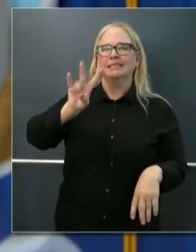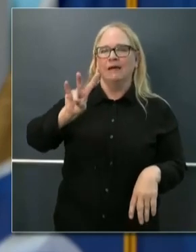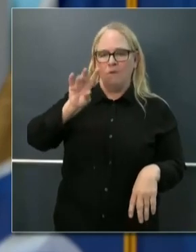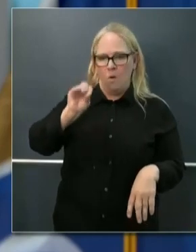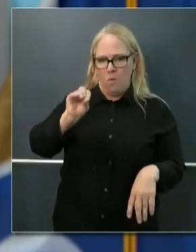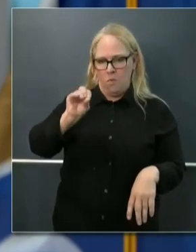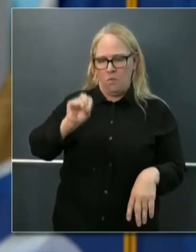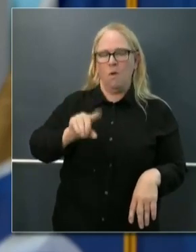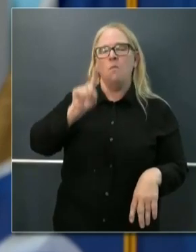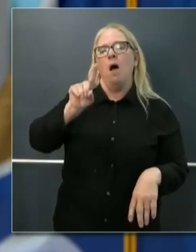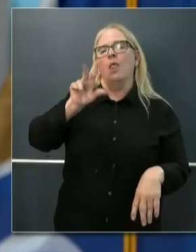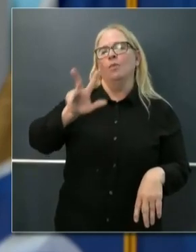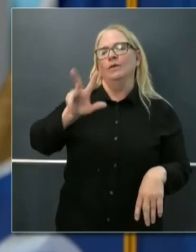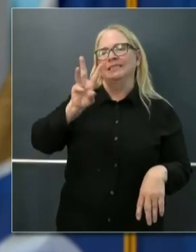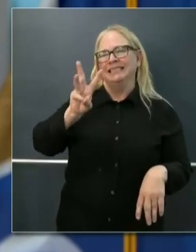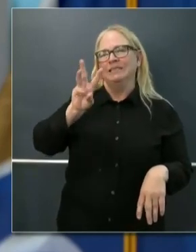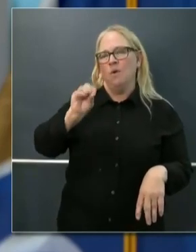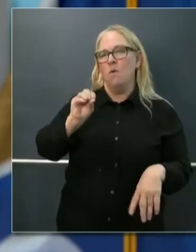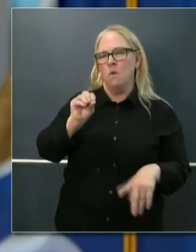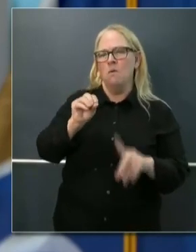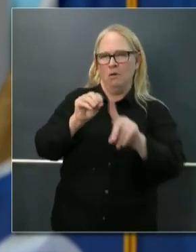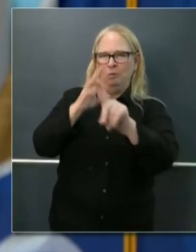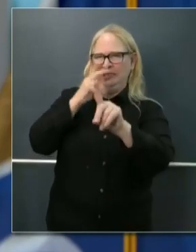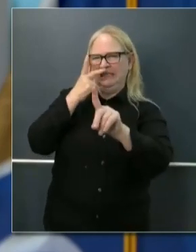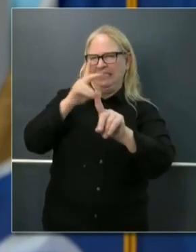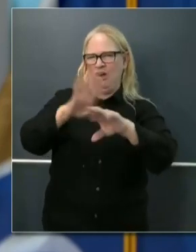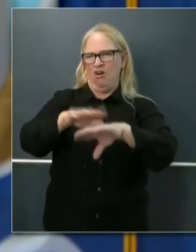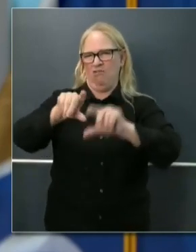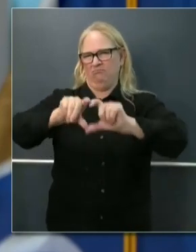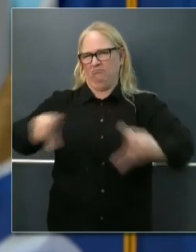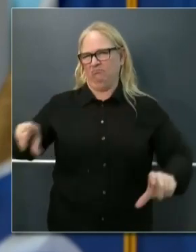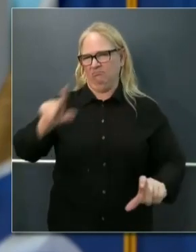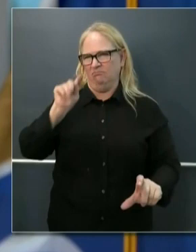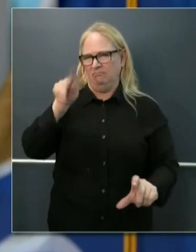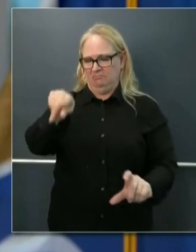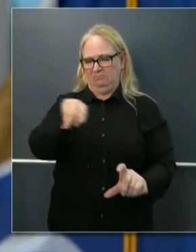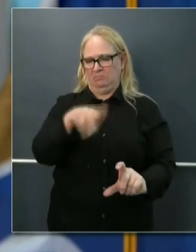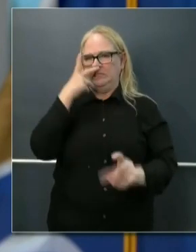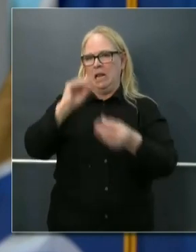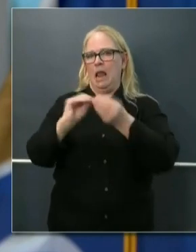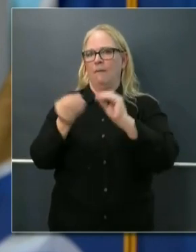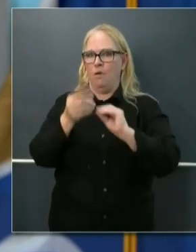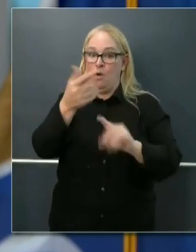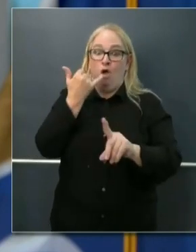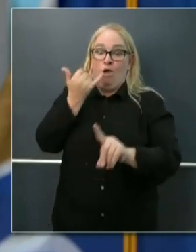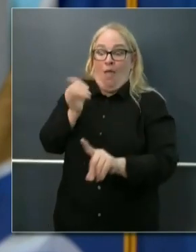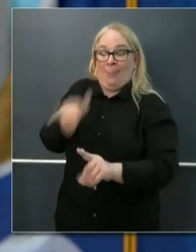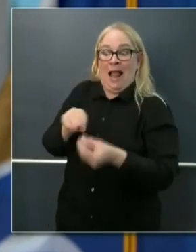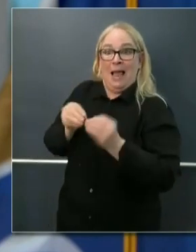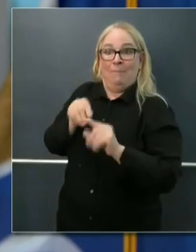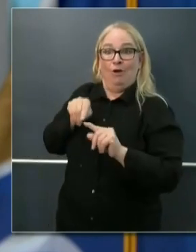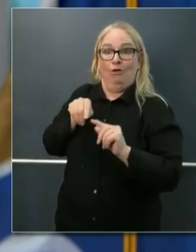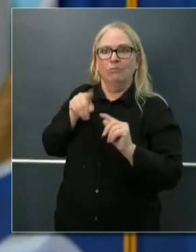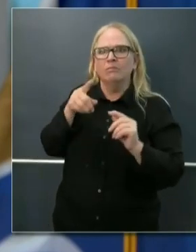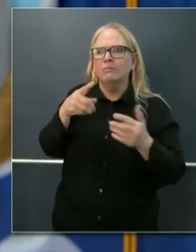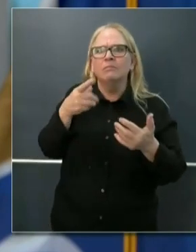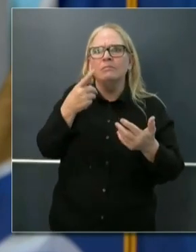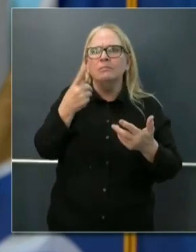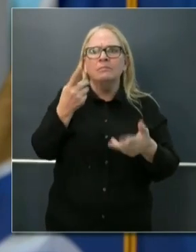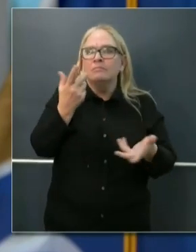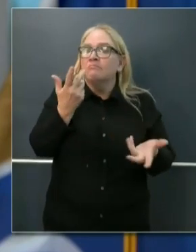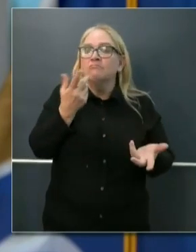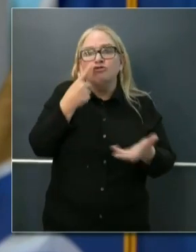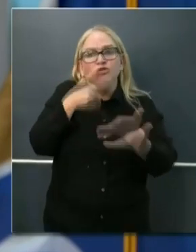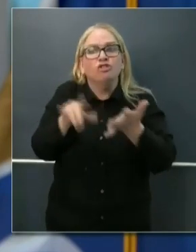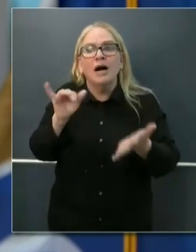888-670-1360. You'll see that right on the screen. That's the line people can call just to check in, just to